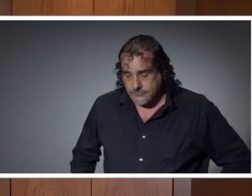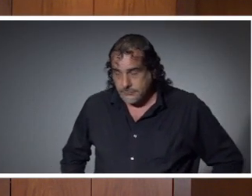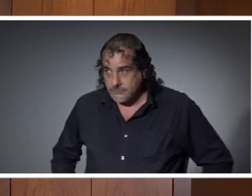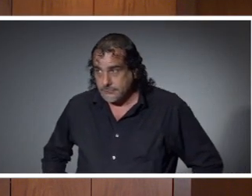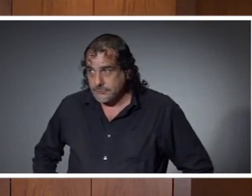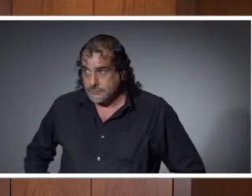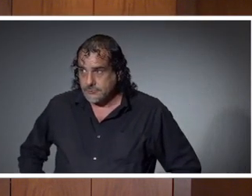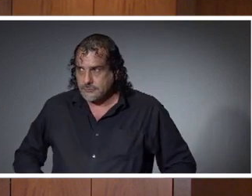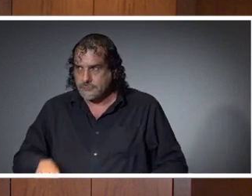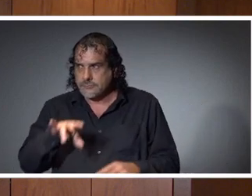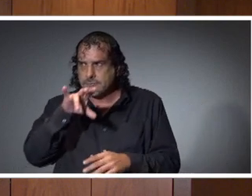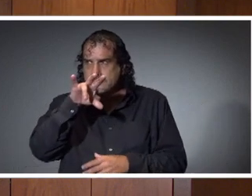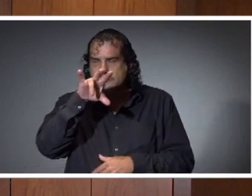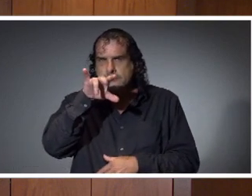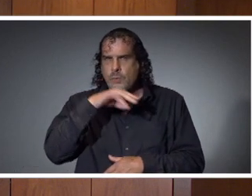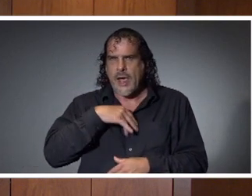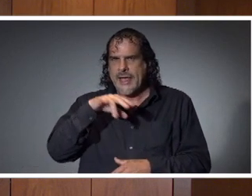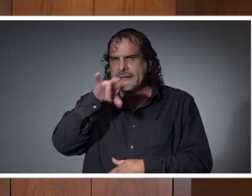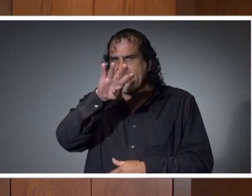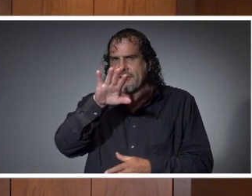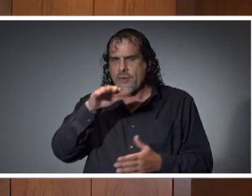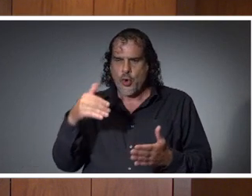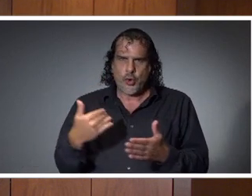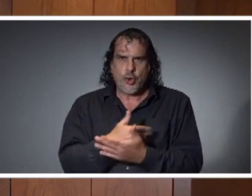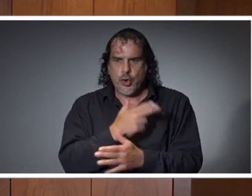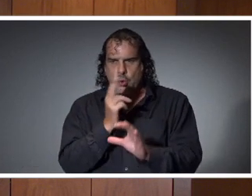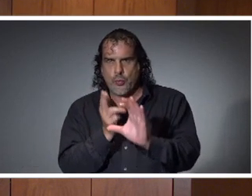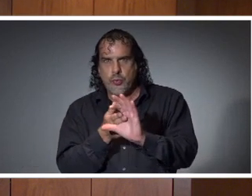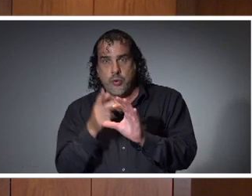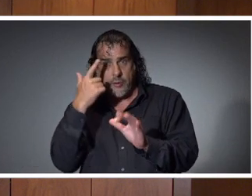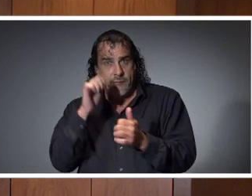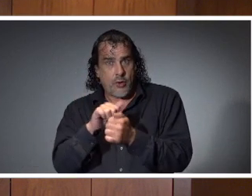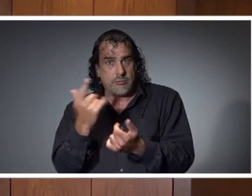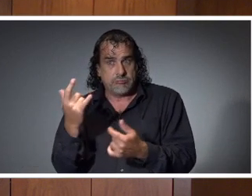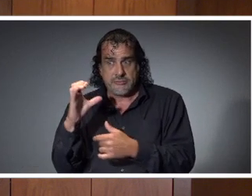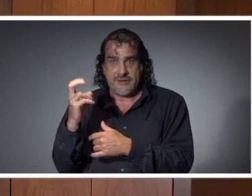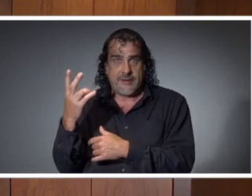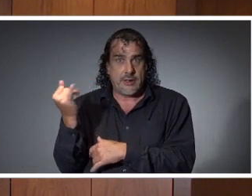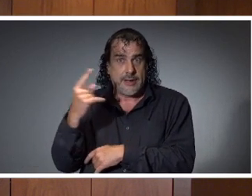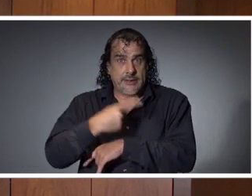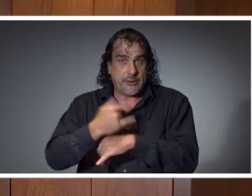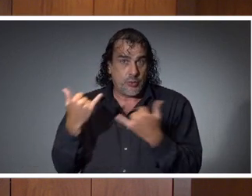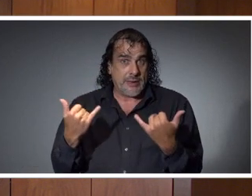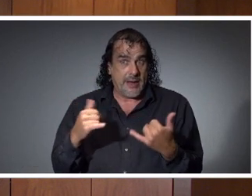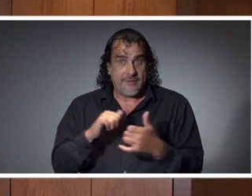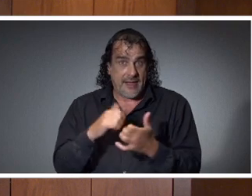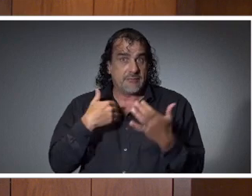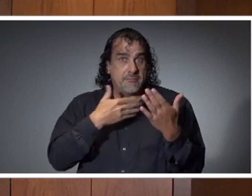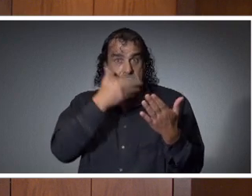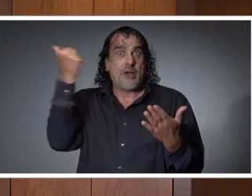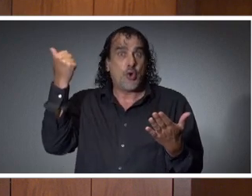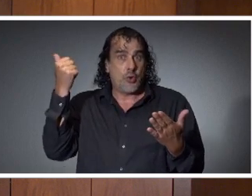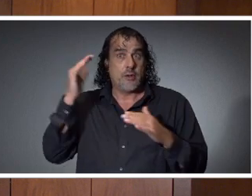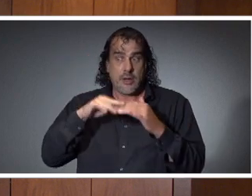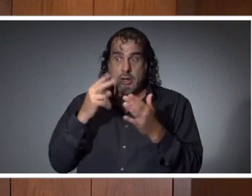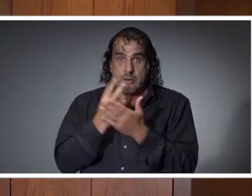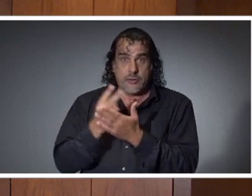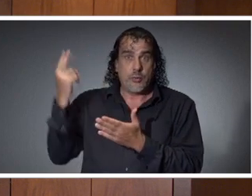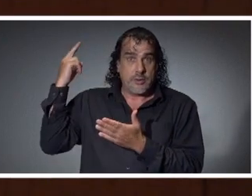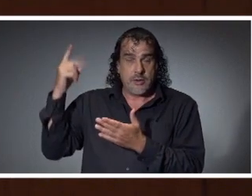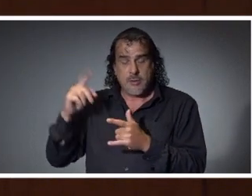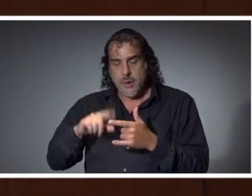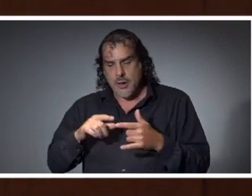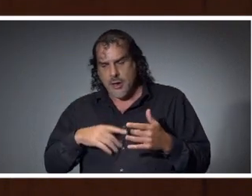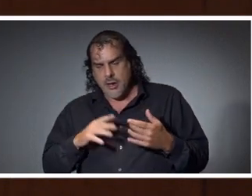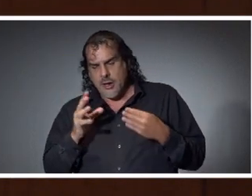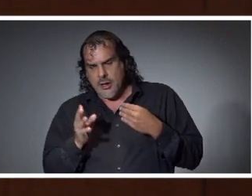new confirmed admissions today for coronavirus. That's great compared to where we were a few weeks ago. we are seeing real trends. I will add something. This is going